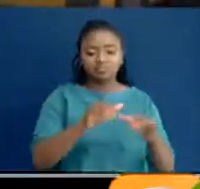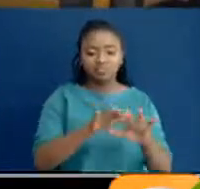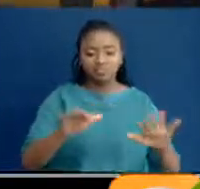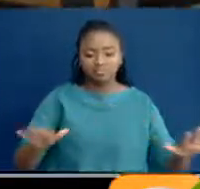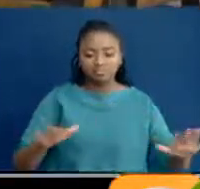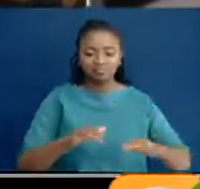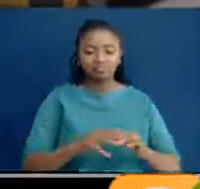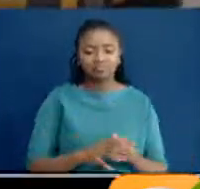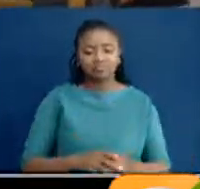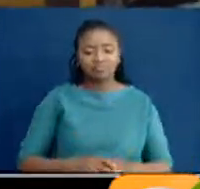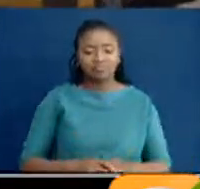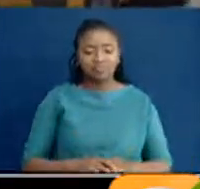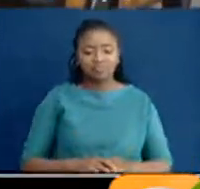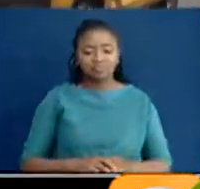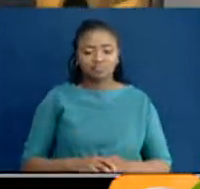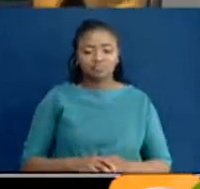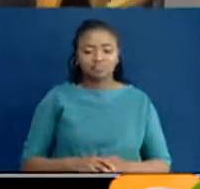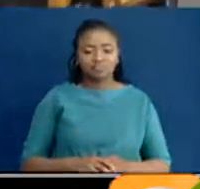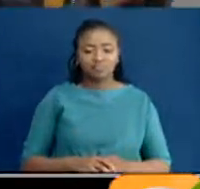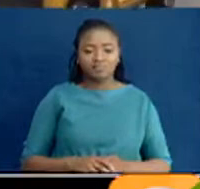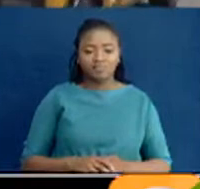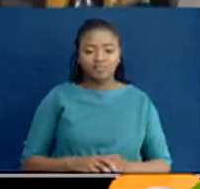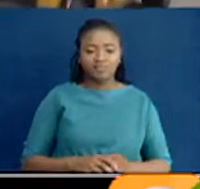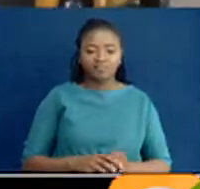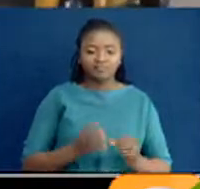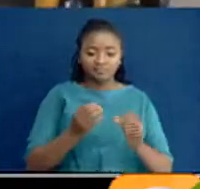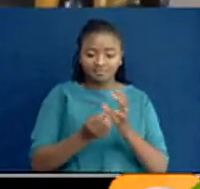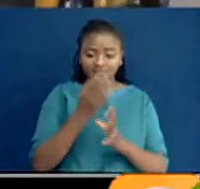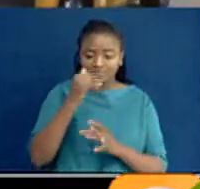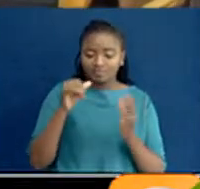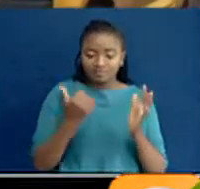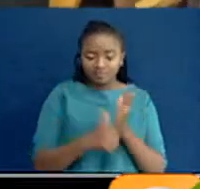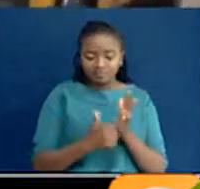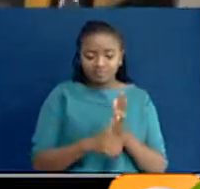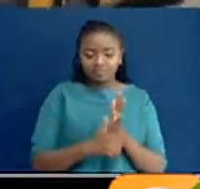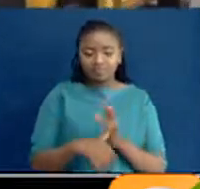output because of related issues on carbon,